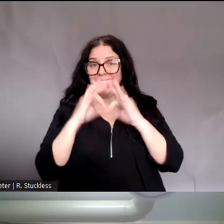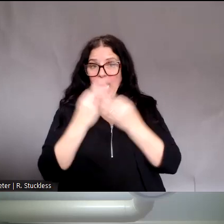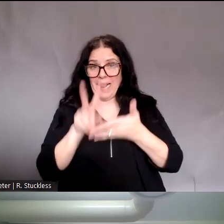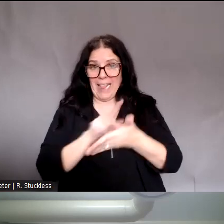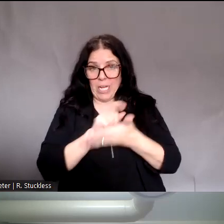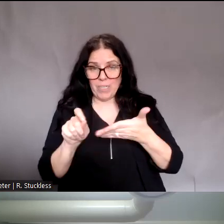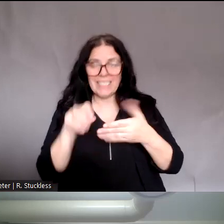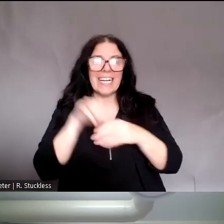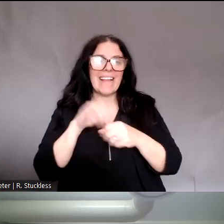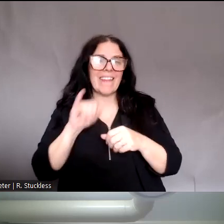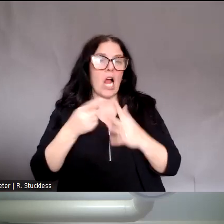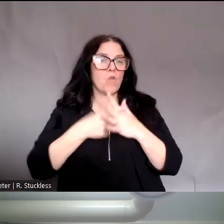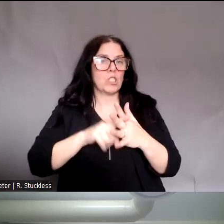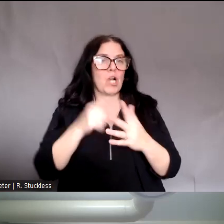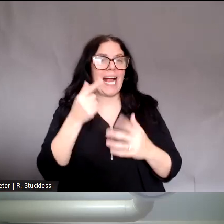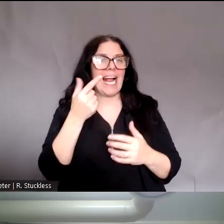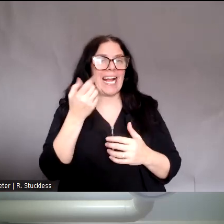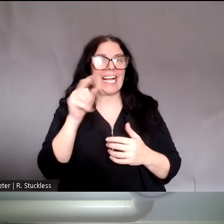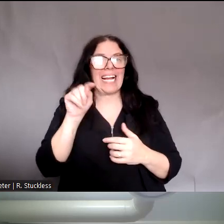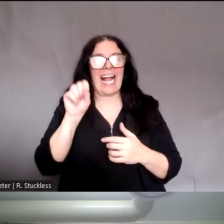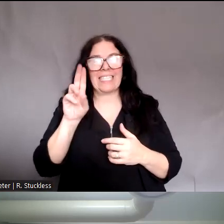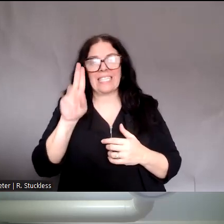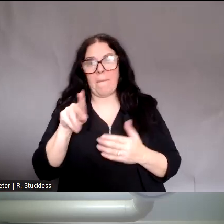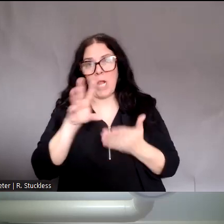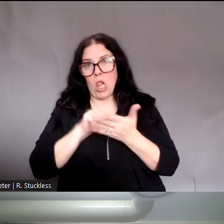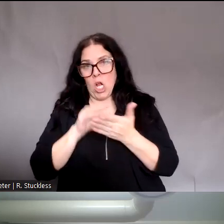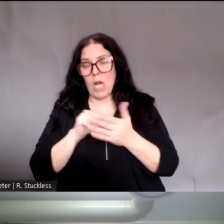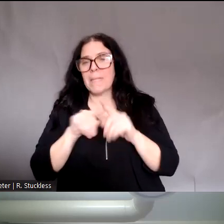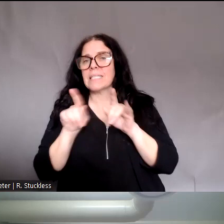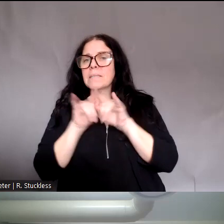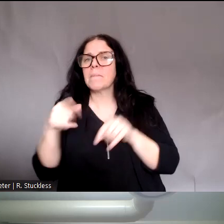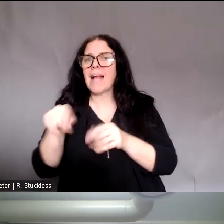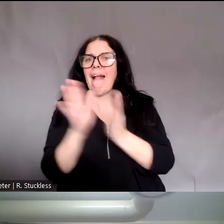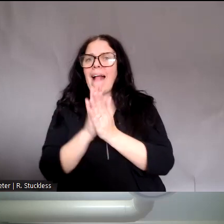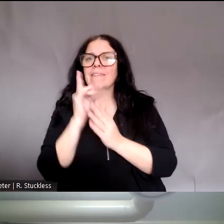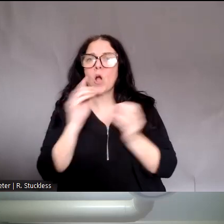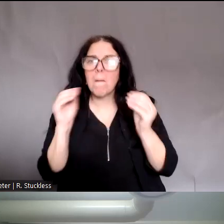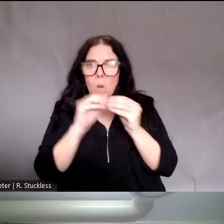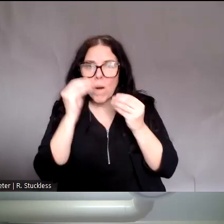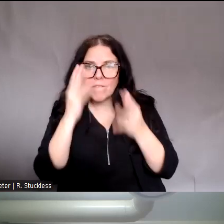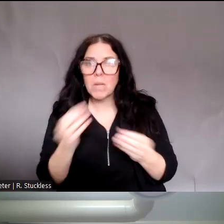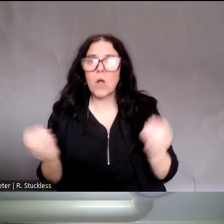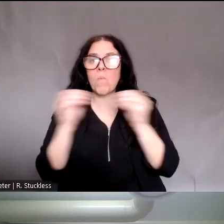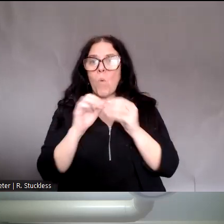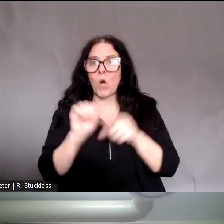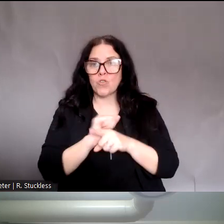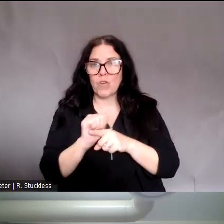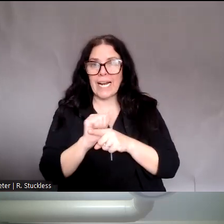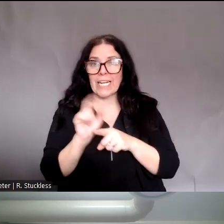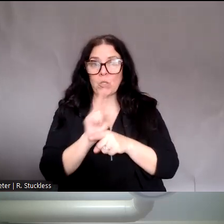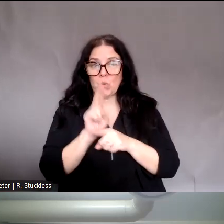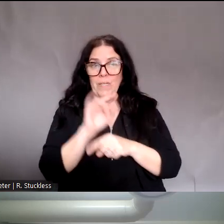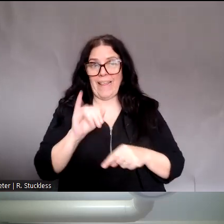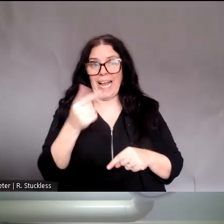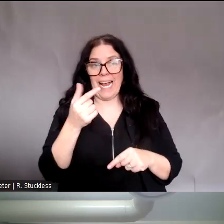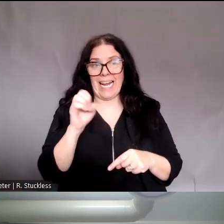Set Learn curriculum, when they were asking for more information and more training using that Get Set